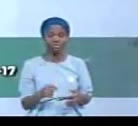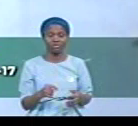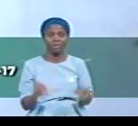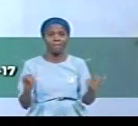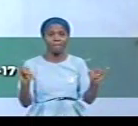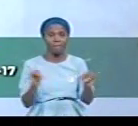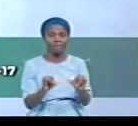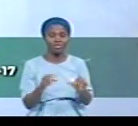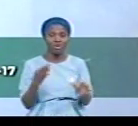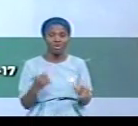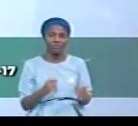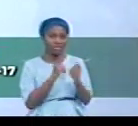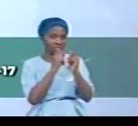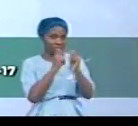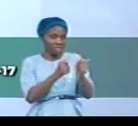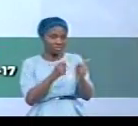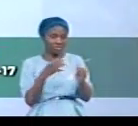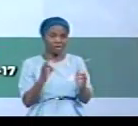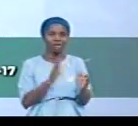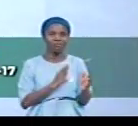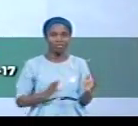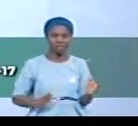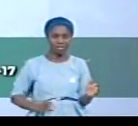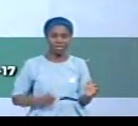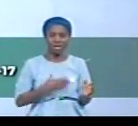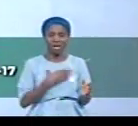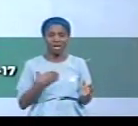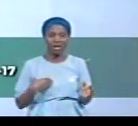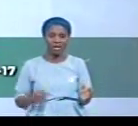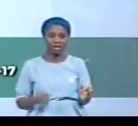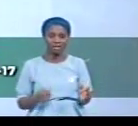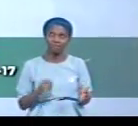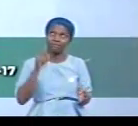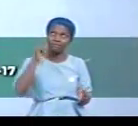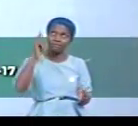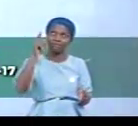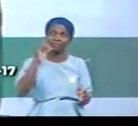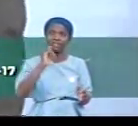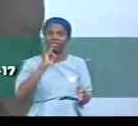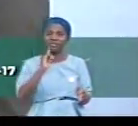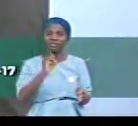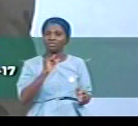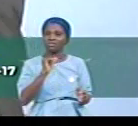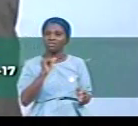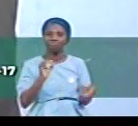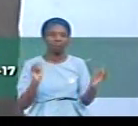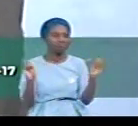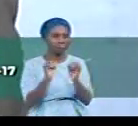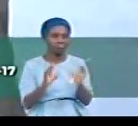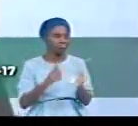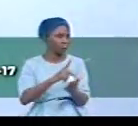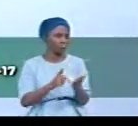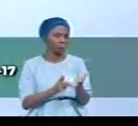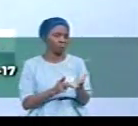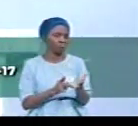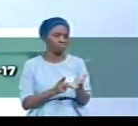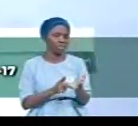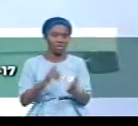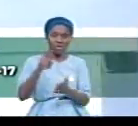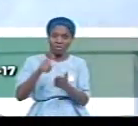the gift of Christ, and he is impartial. What is given to the